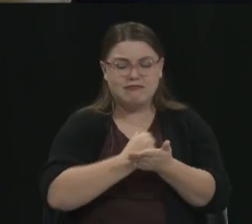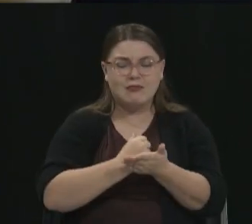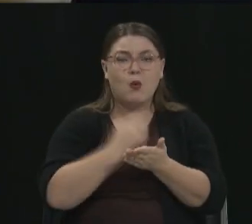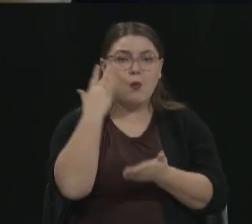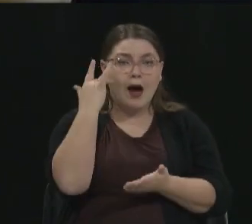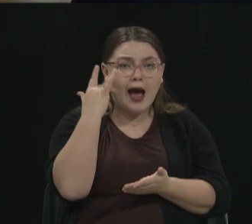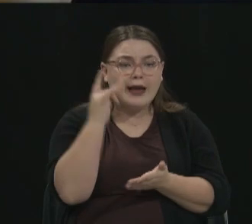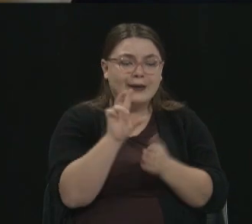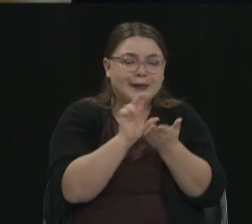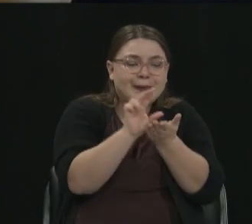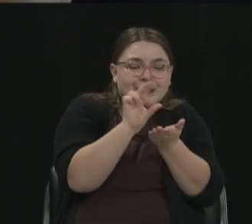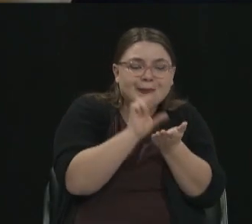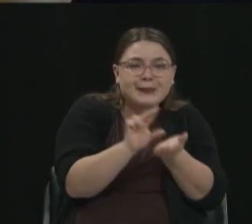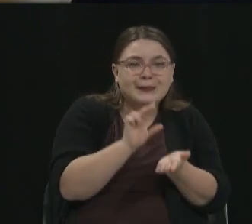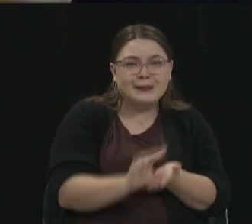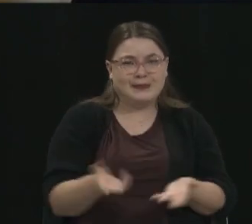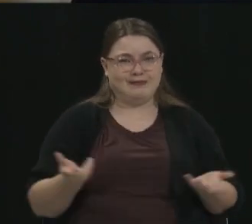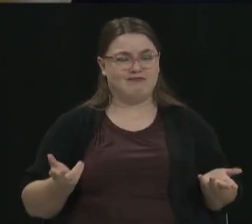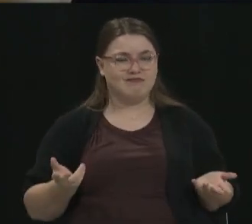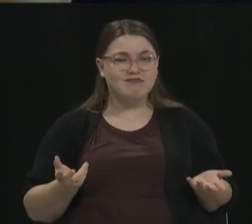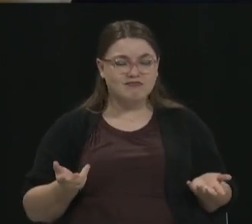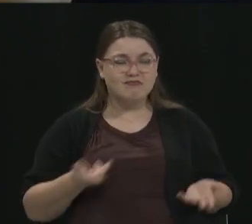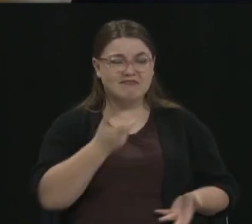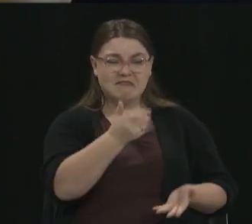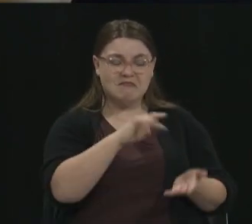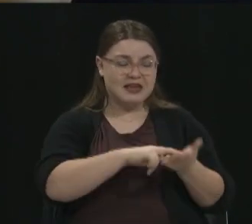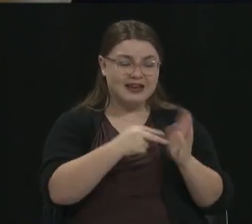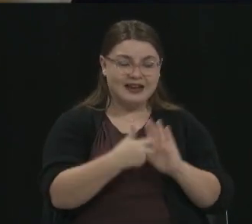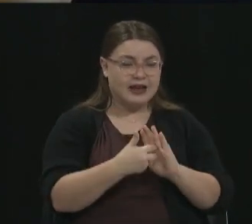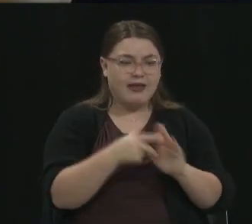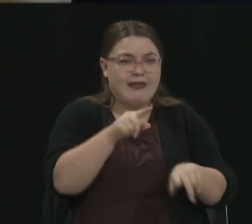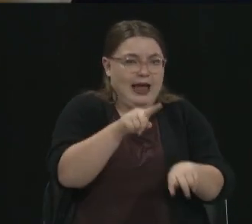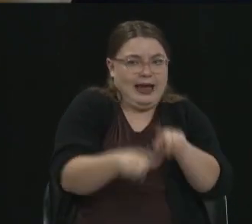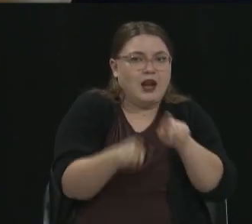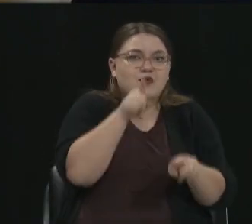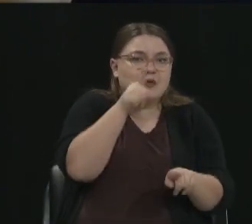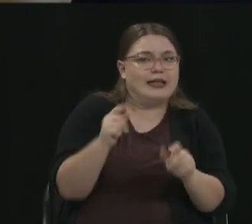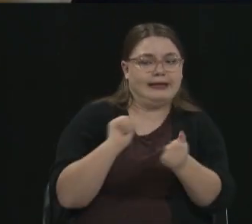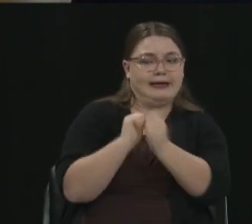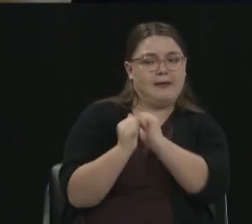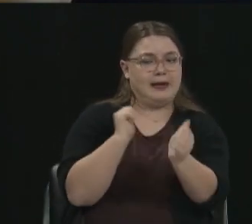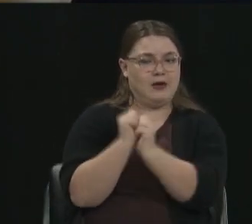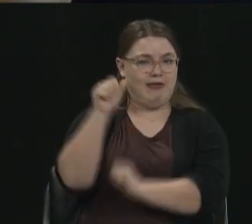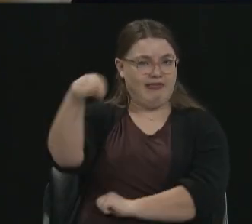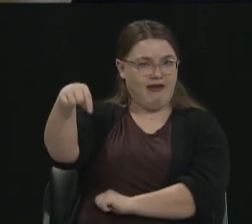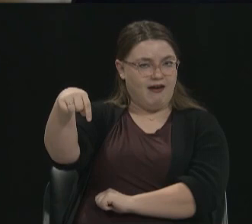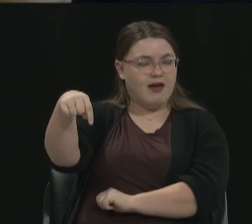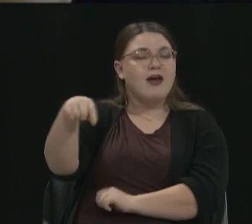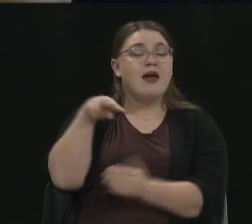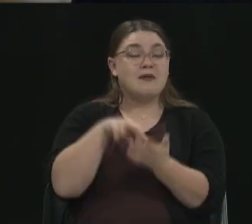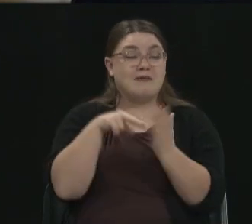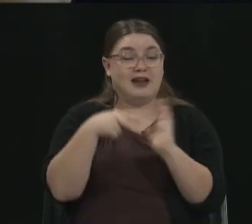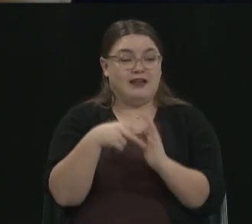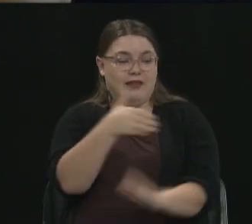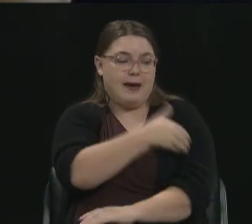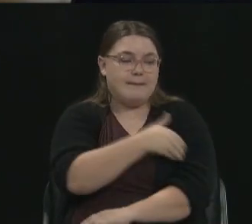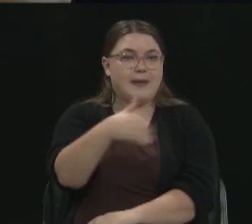increments. So, yeah, it shifts that power